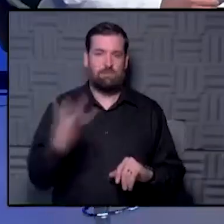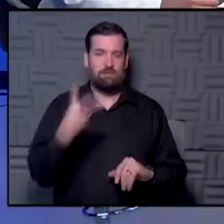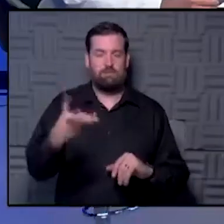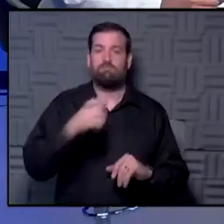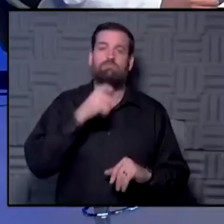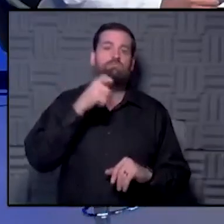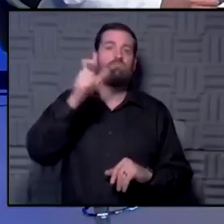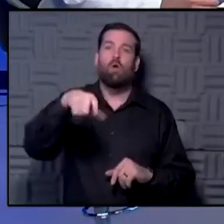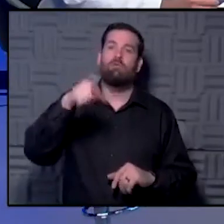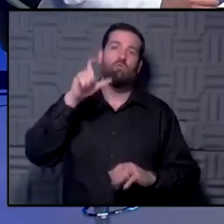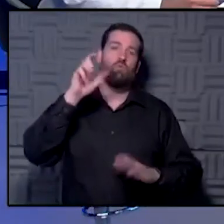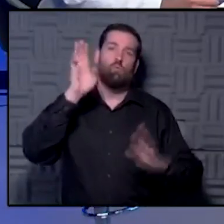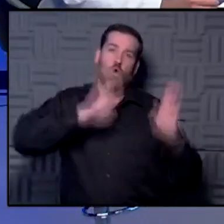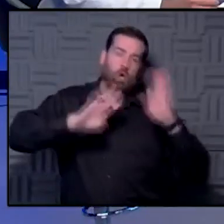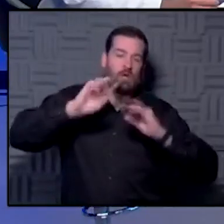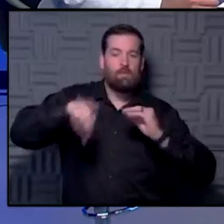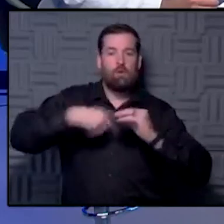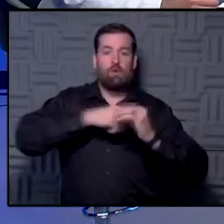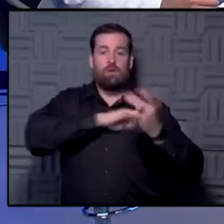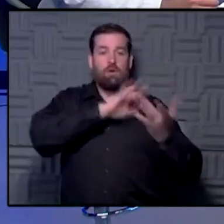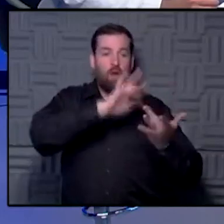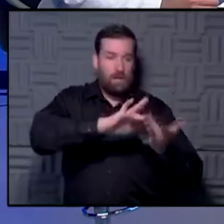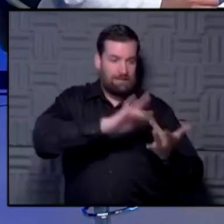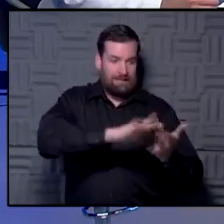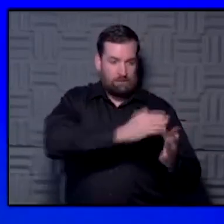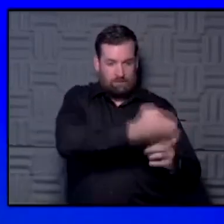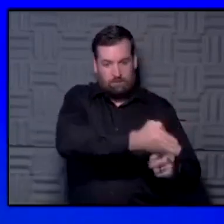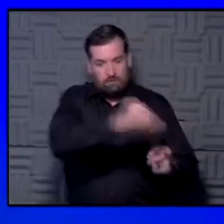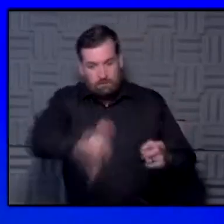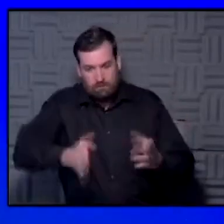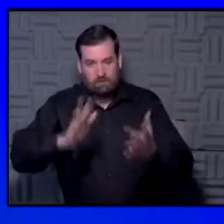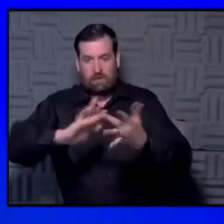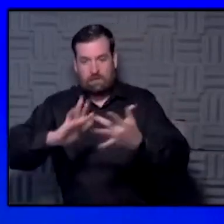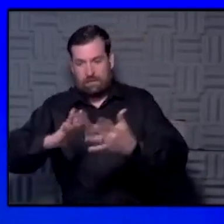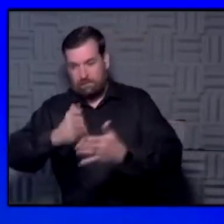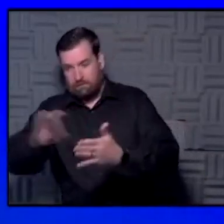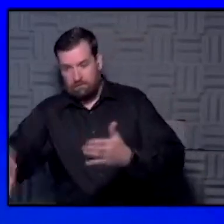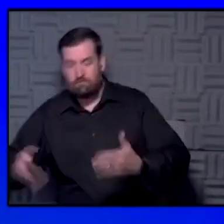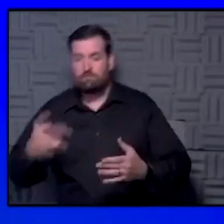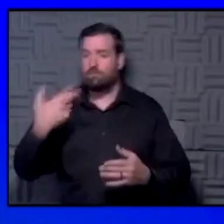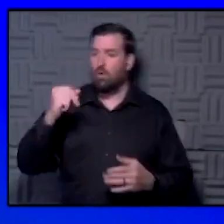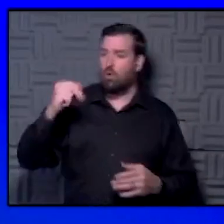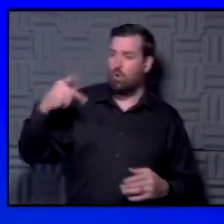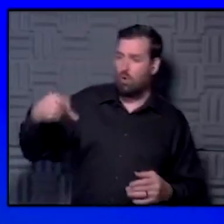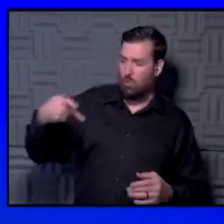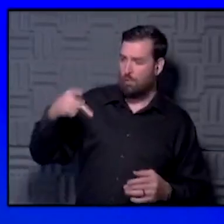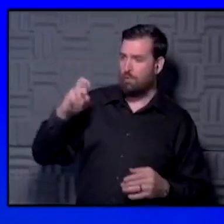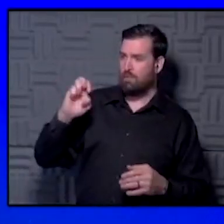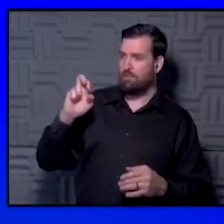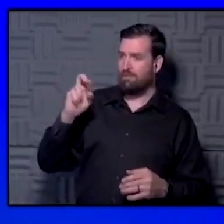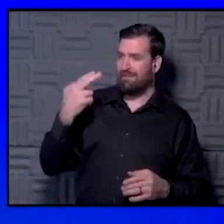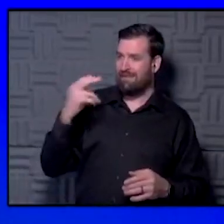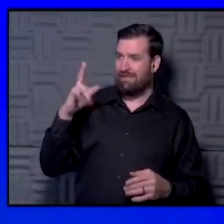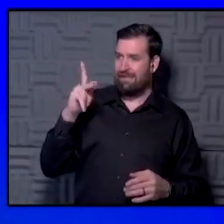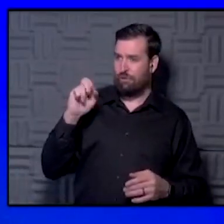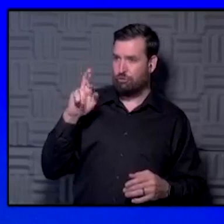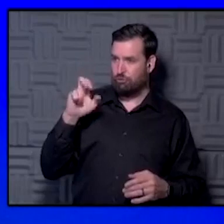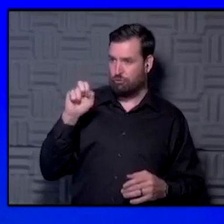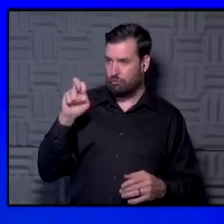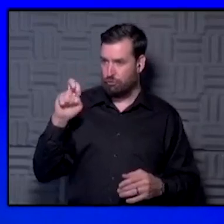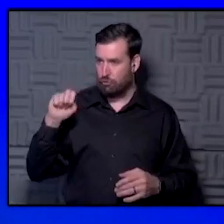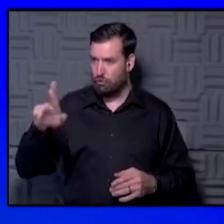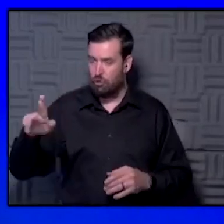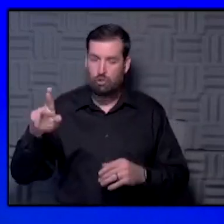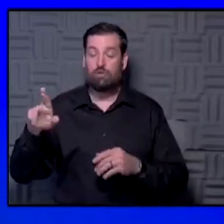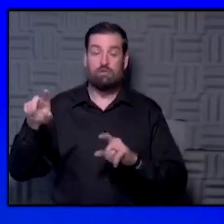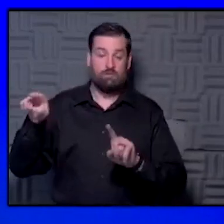have to worry about contacts of contacts. Mm-hmm. And if Hope Hicks learned she was positive, she was contagious, and likely was the vector